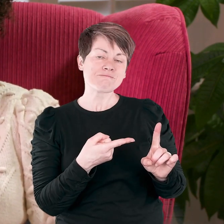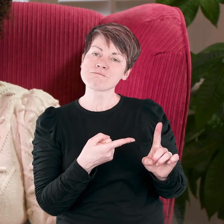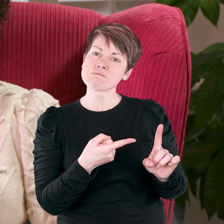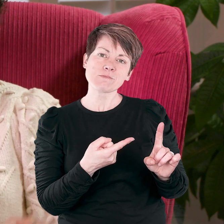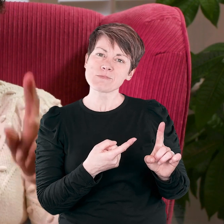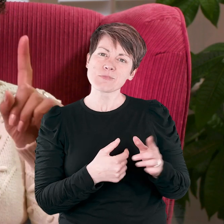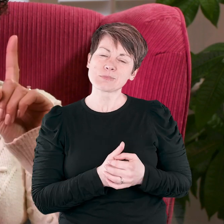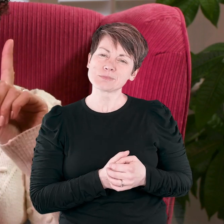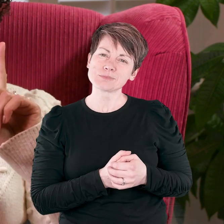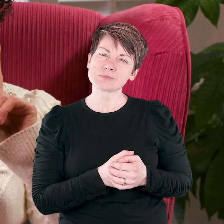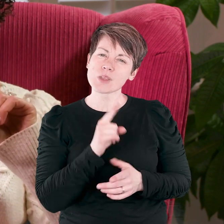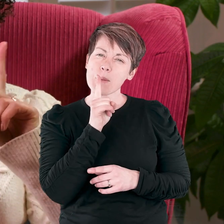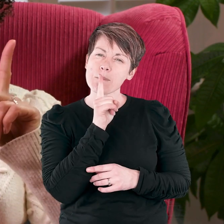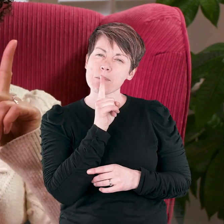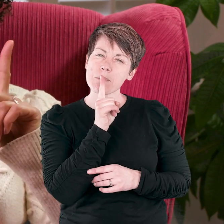all.